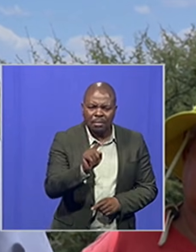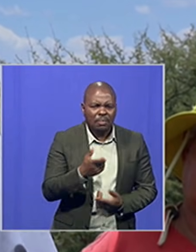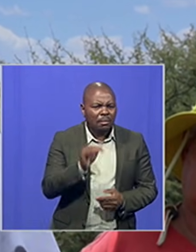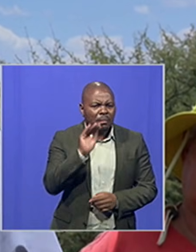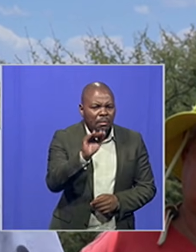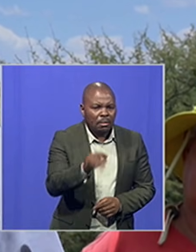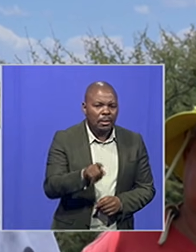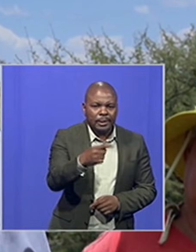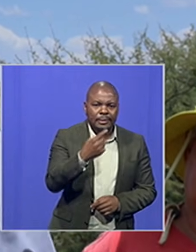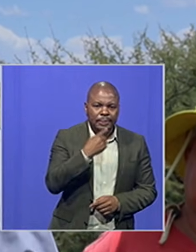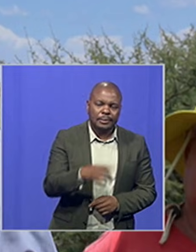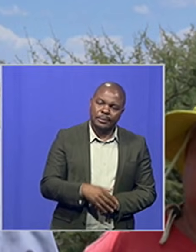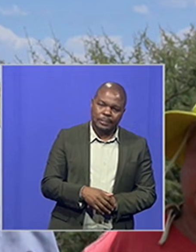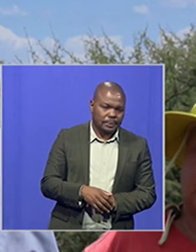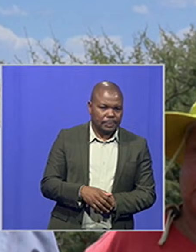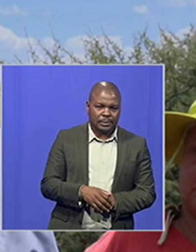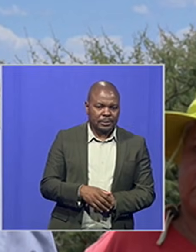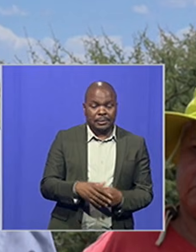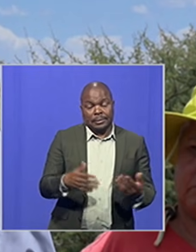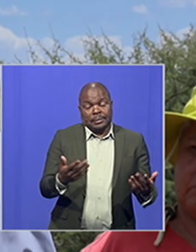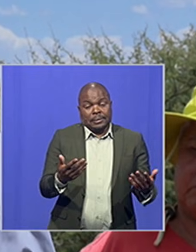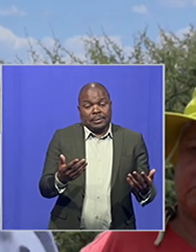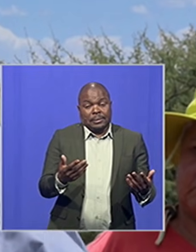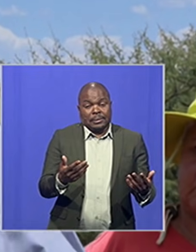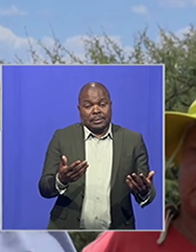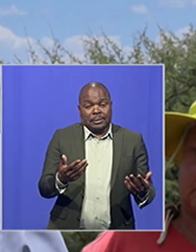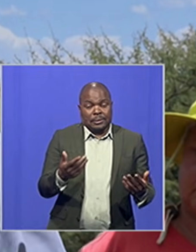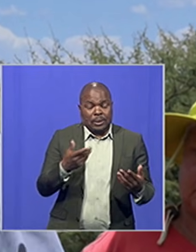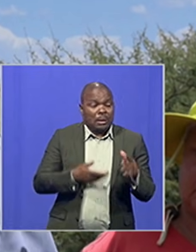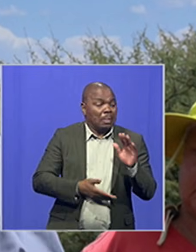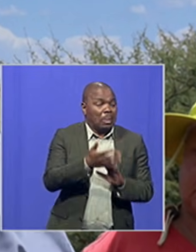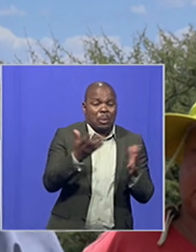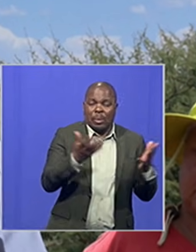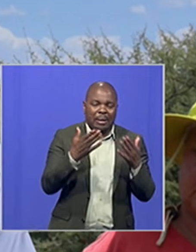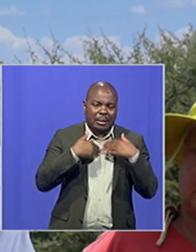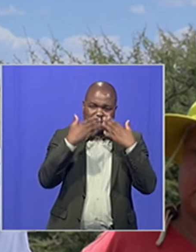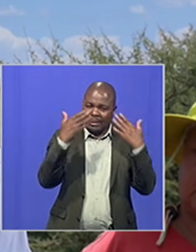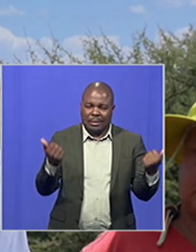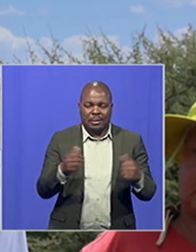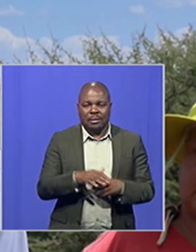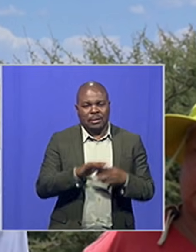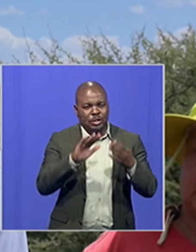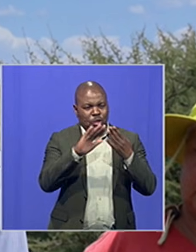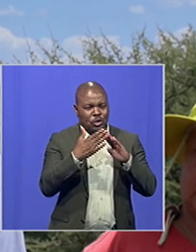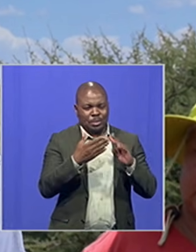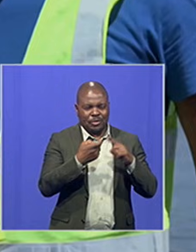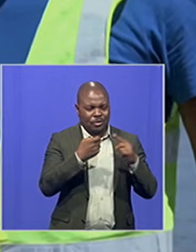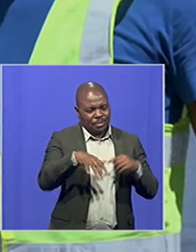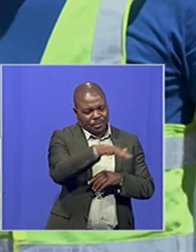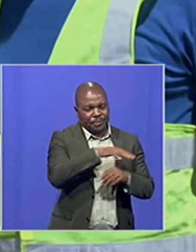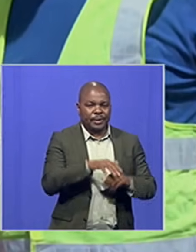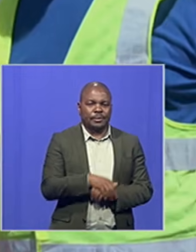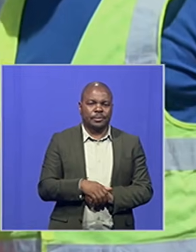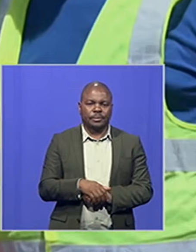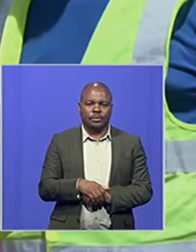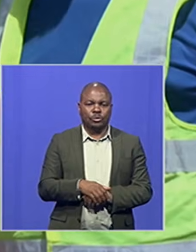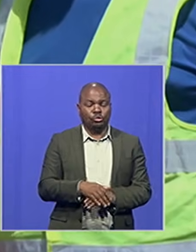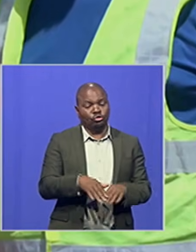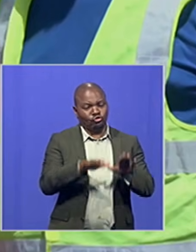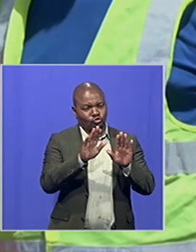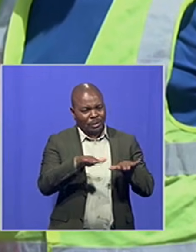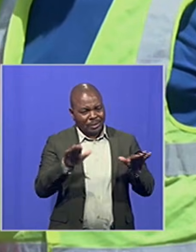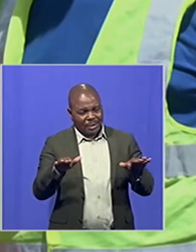go romela a ke tse gore re ya kae yano re le seshaba sa Wellington. Bana korkorto ba